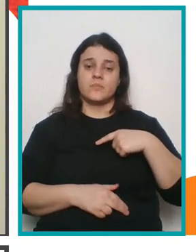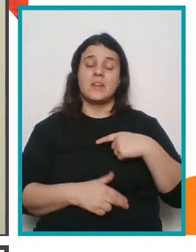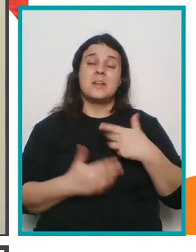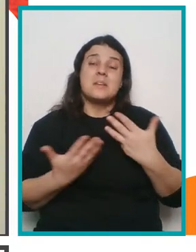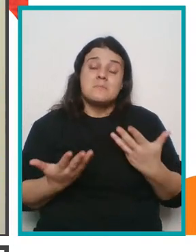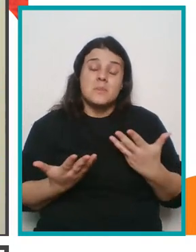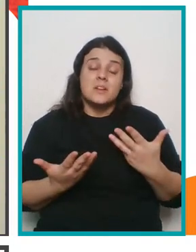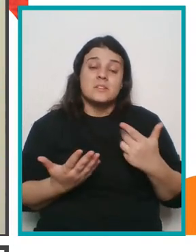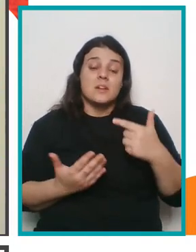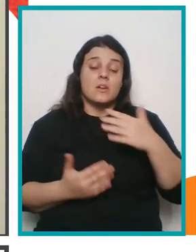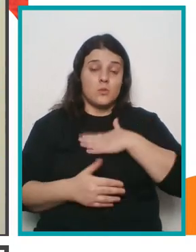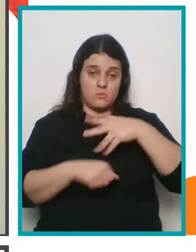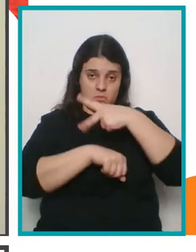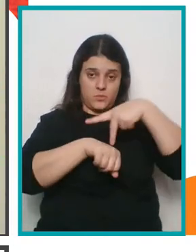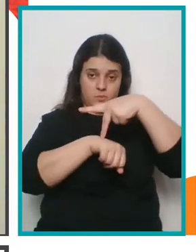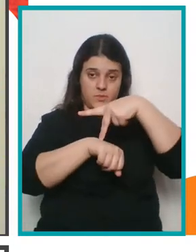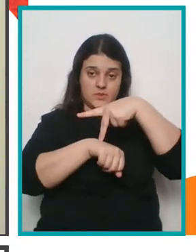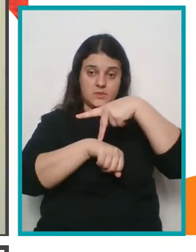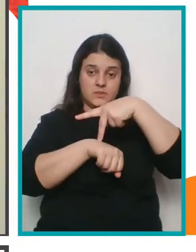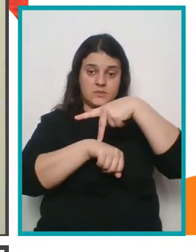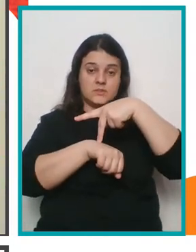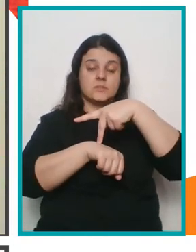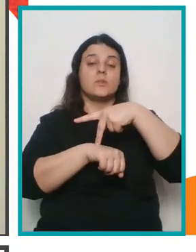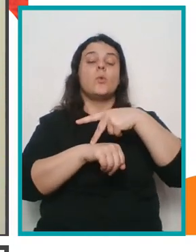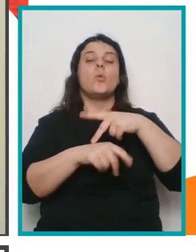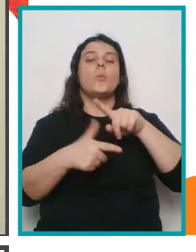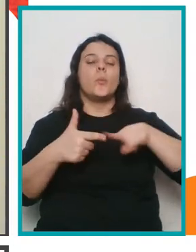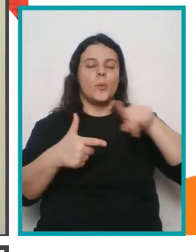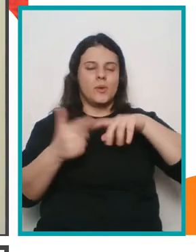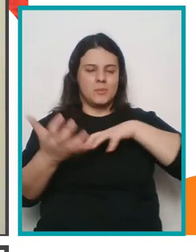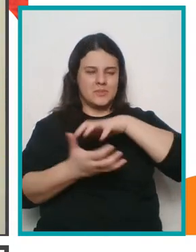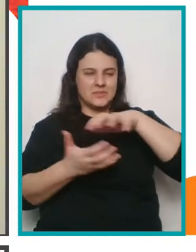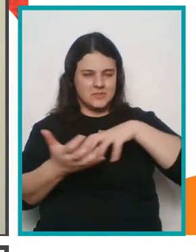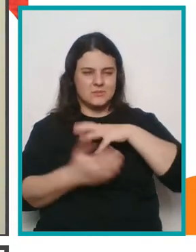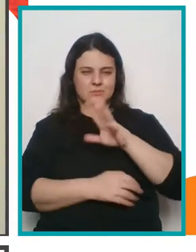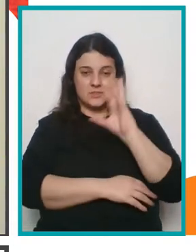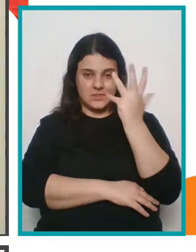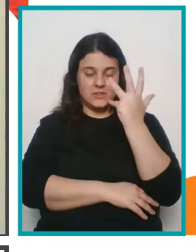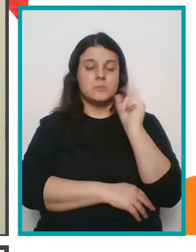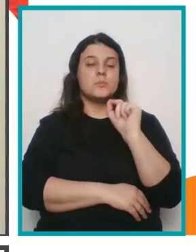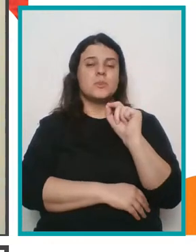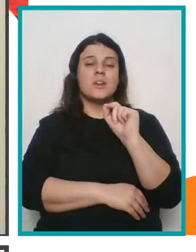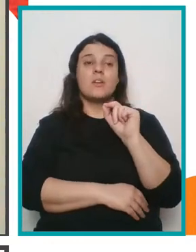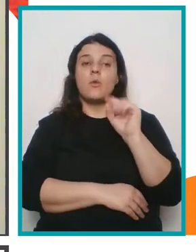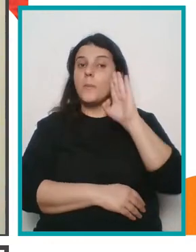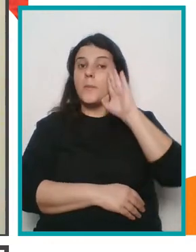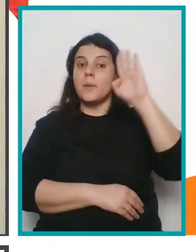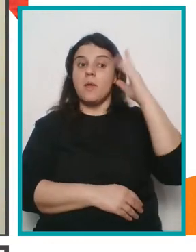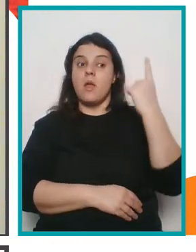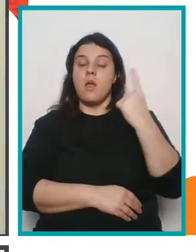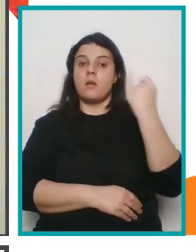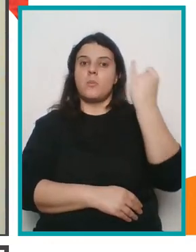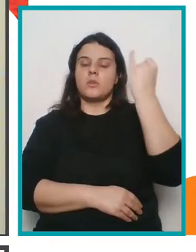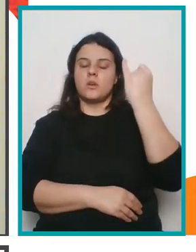a priority for the people. It's not a priority for the government as well.